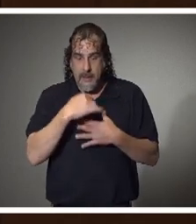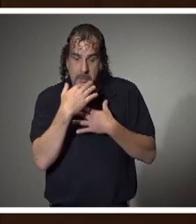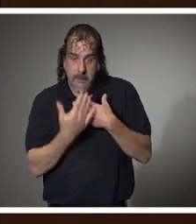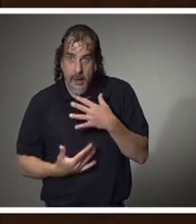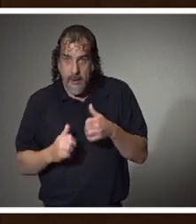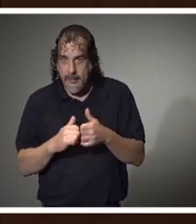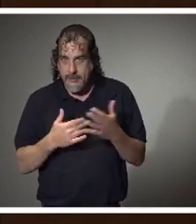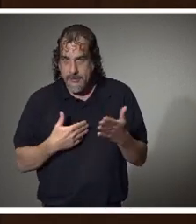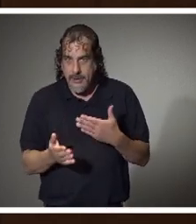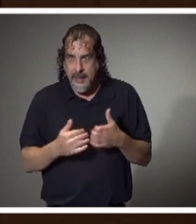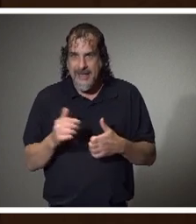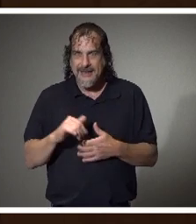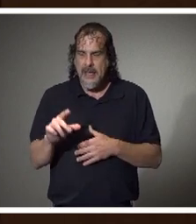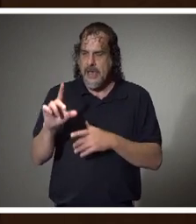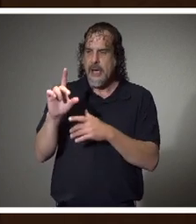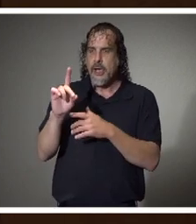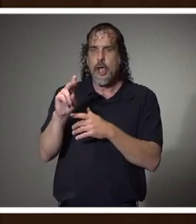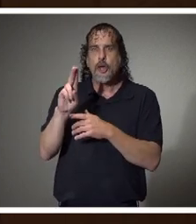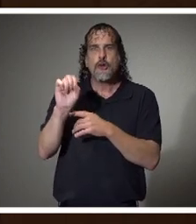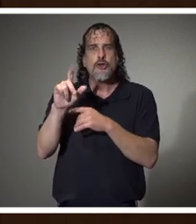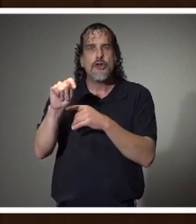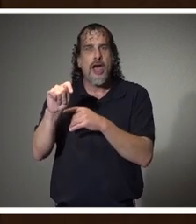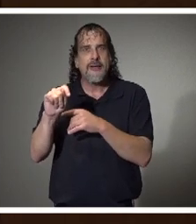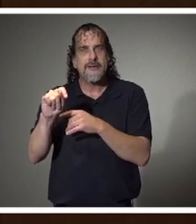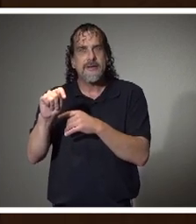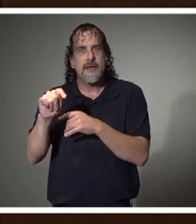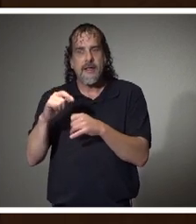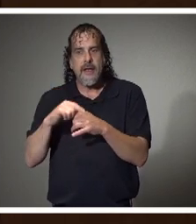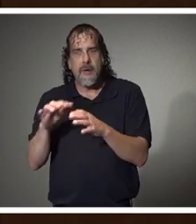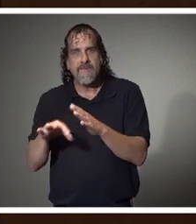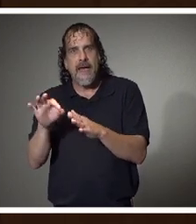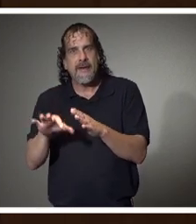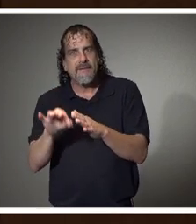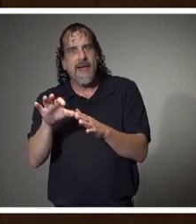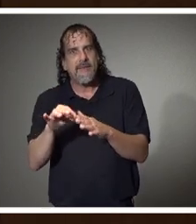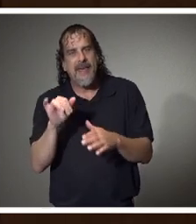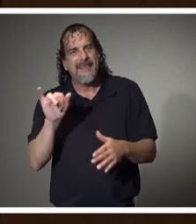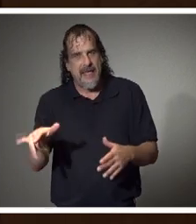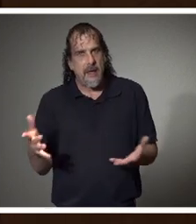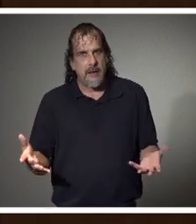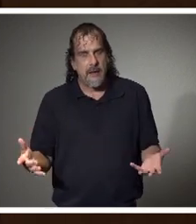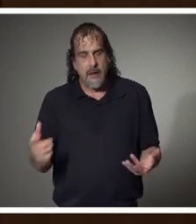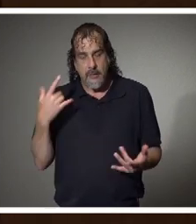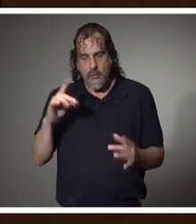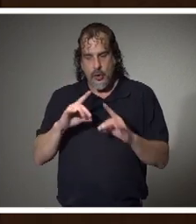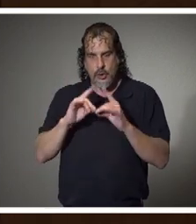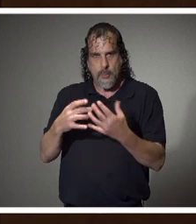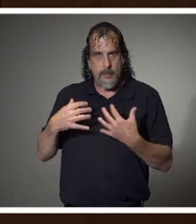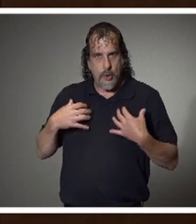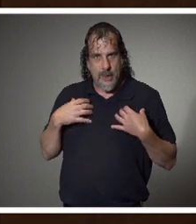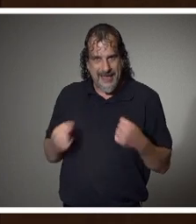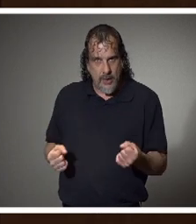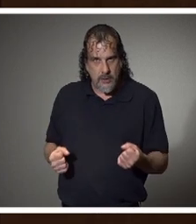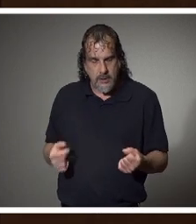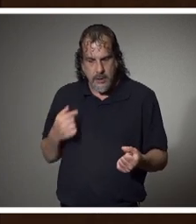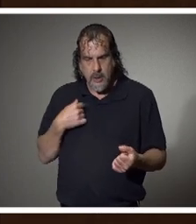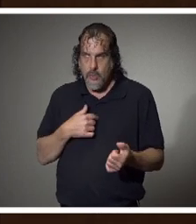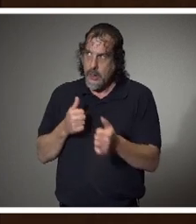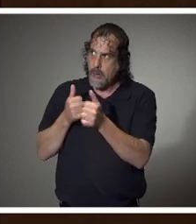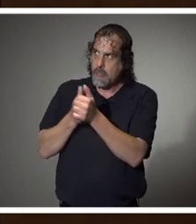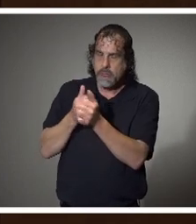dust left over from dead virus that you're still detecting. So for the Department of Health guidelines, and we're working with